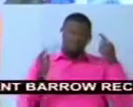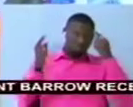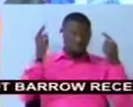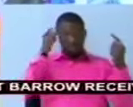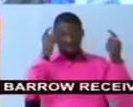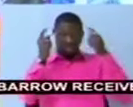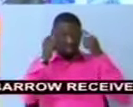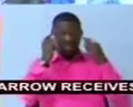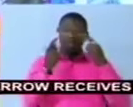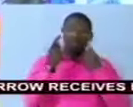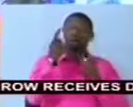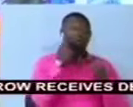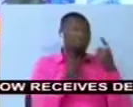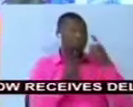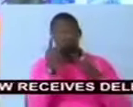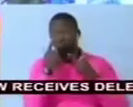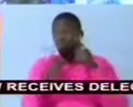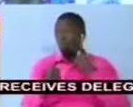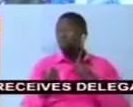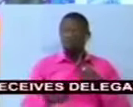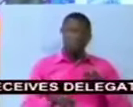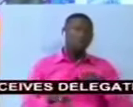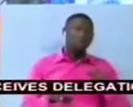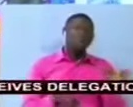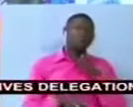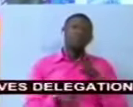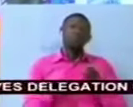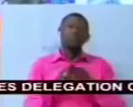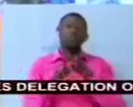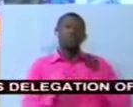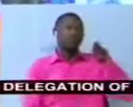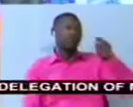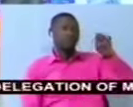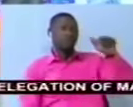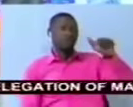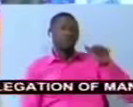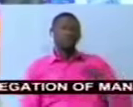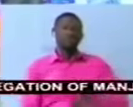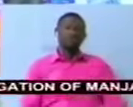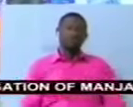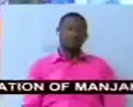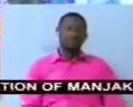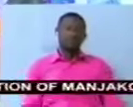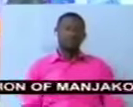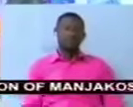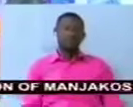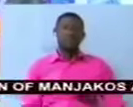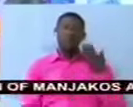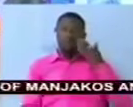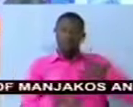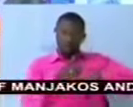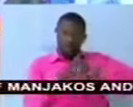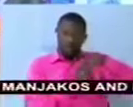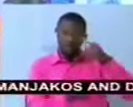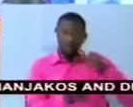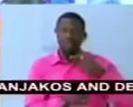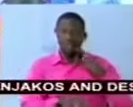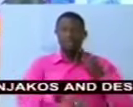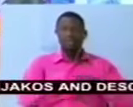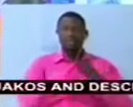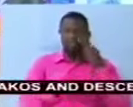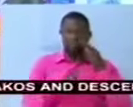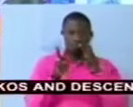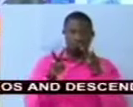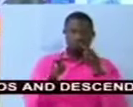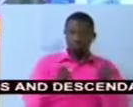crying, and I go with them. I went with them outside. Bima gene la gis moto yi rang. When I went outside, that's the time I saw the vehicles